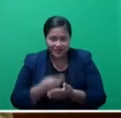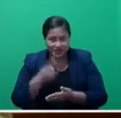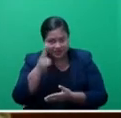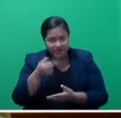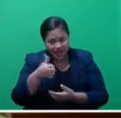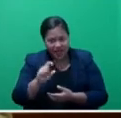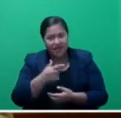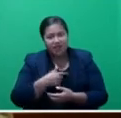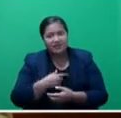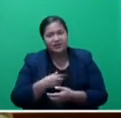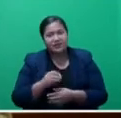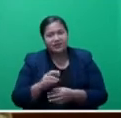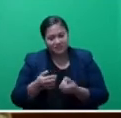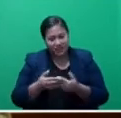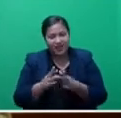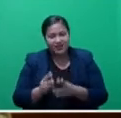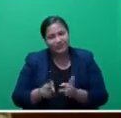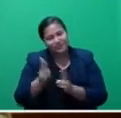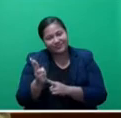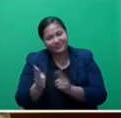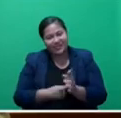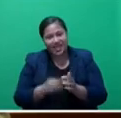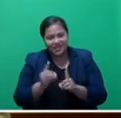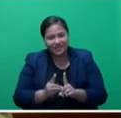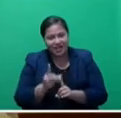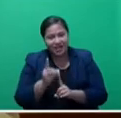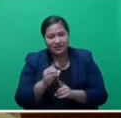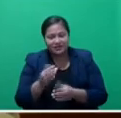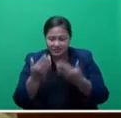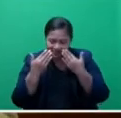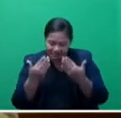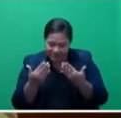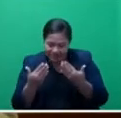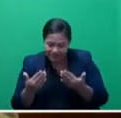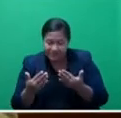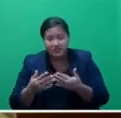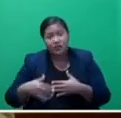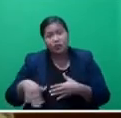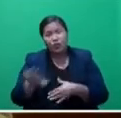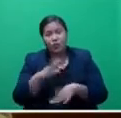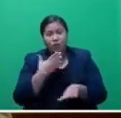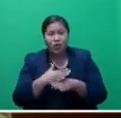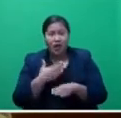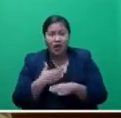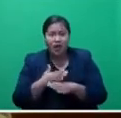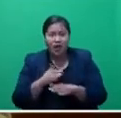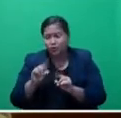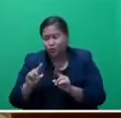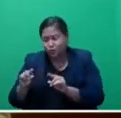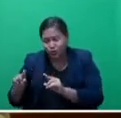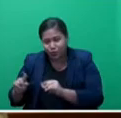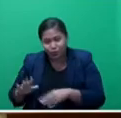with rural development. While acknowledging and appreciating the amount of work done for the rural areas by these